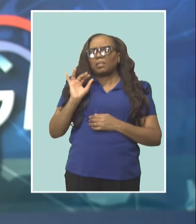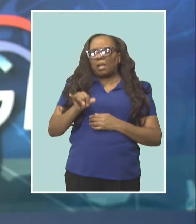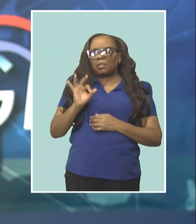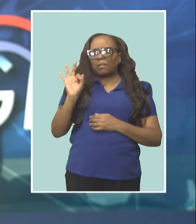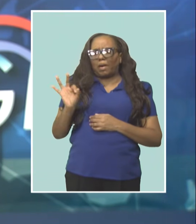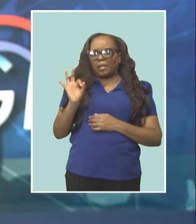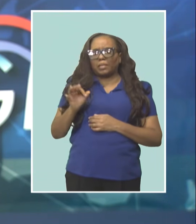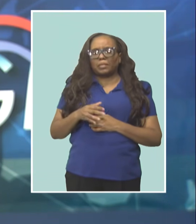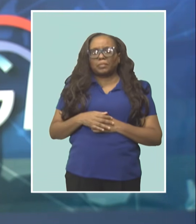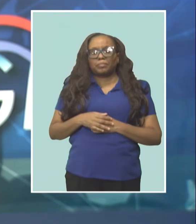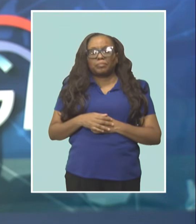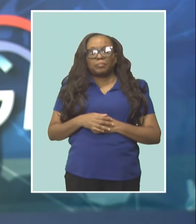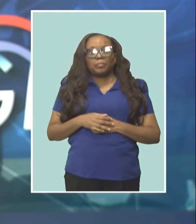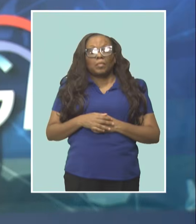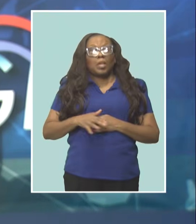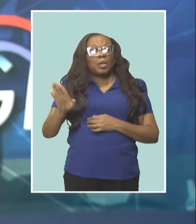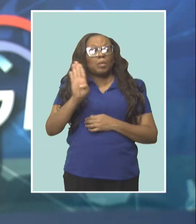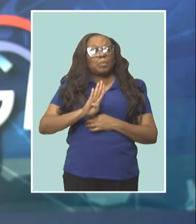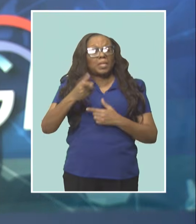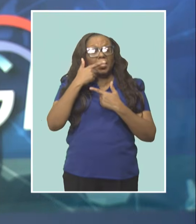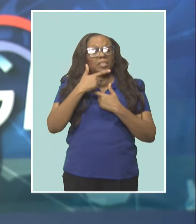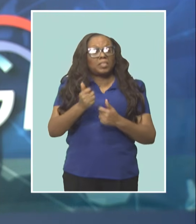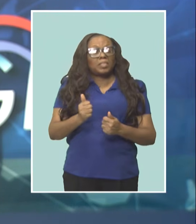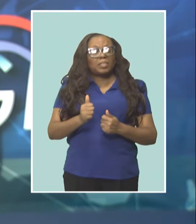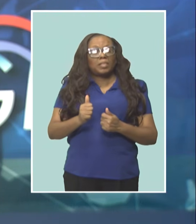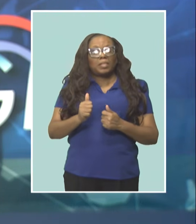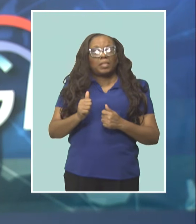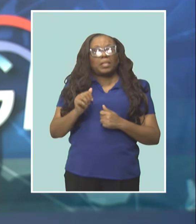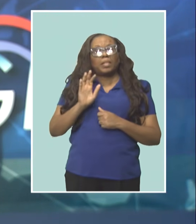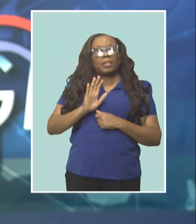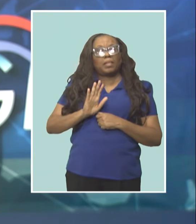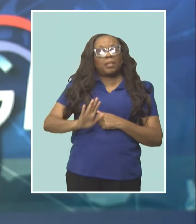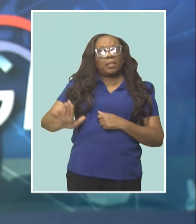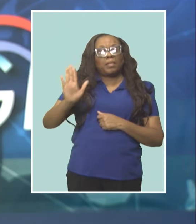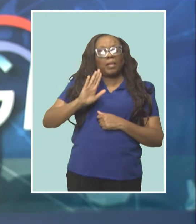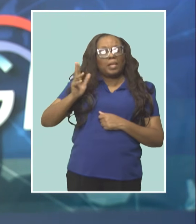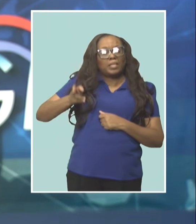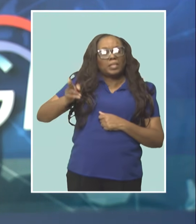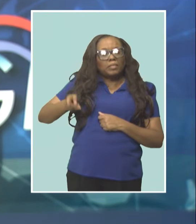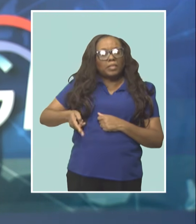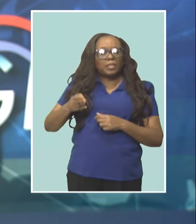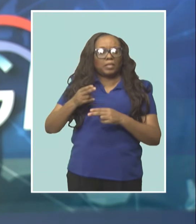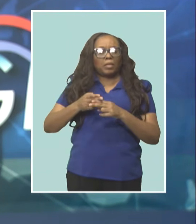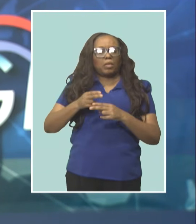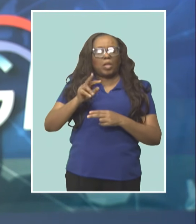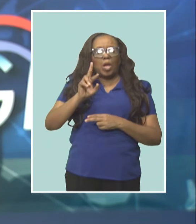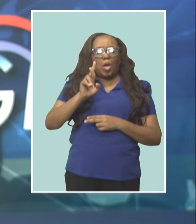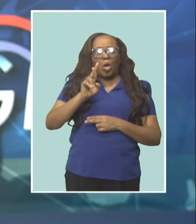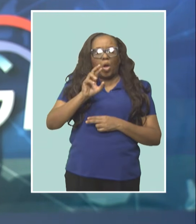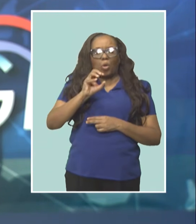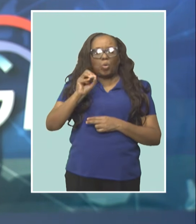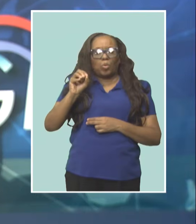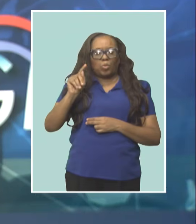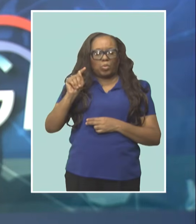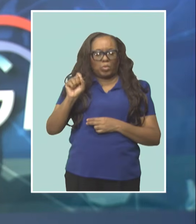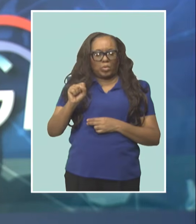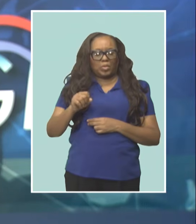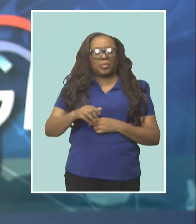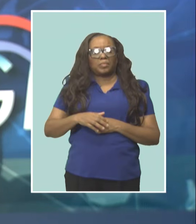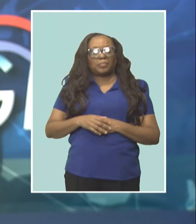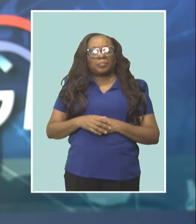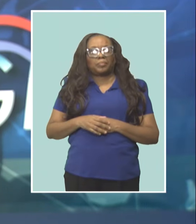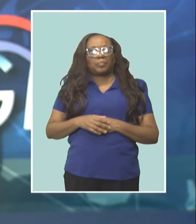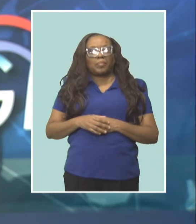in tracing their roots. Word of this from Chief Archivist in the Archives Department, Ingrid Thompson. She was speaking at the St. Thomas